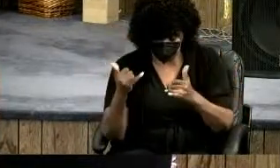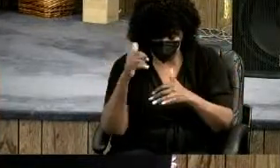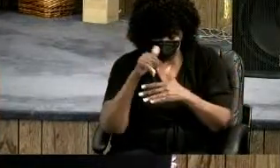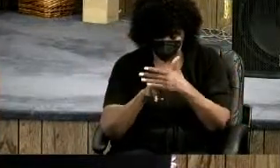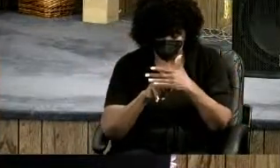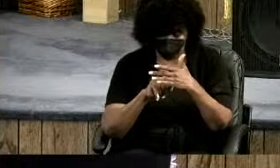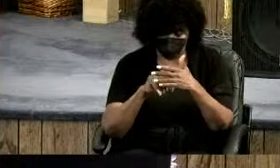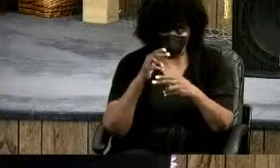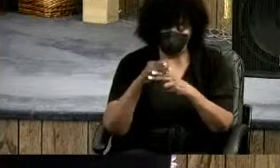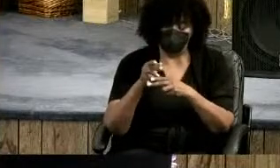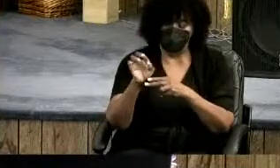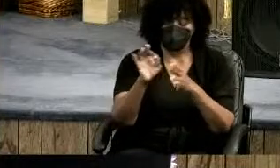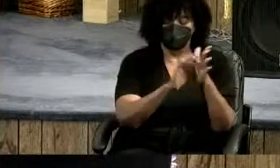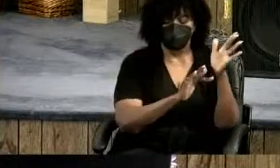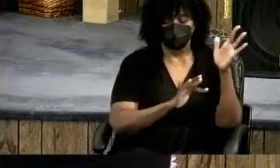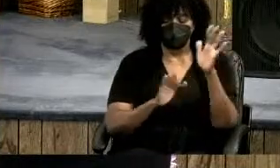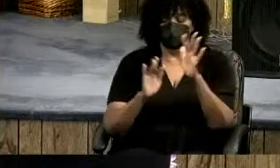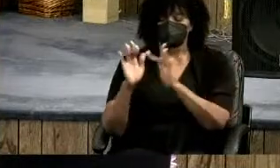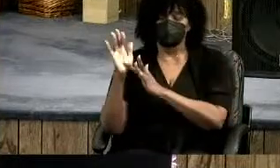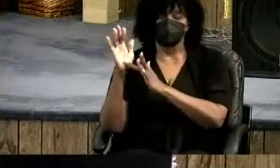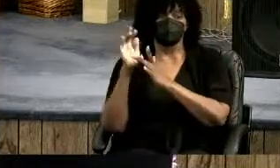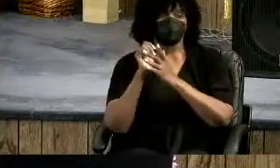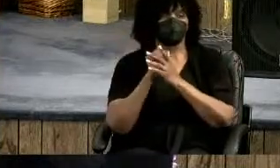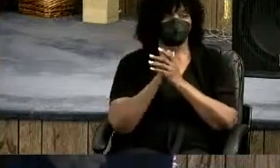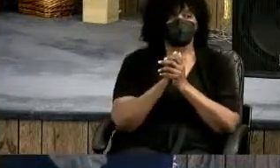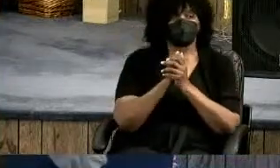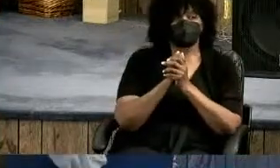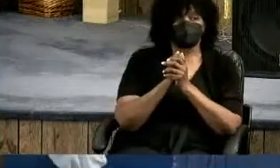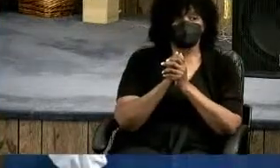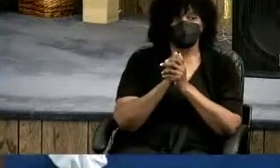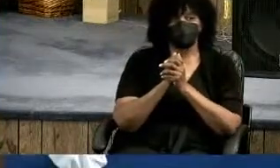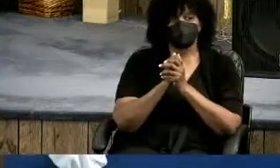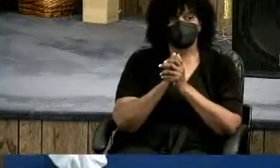name, amen. Amen. Amen.